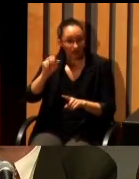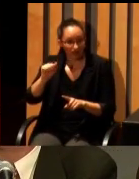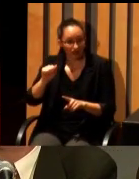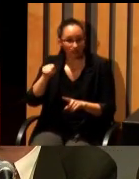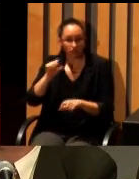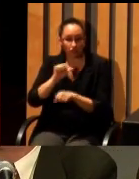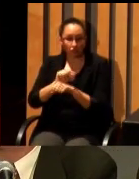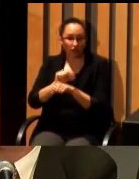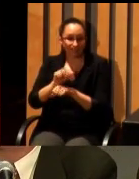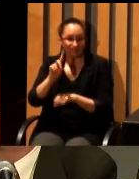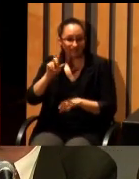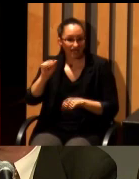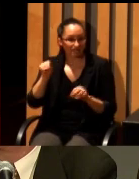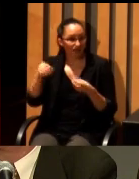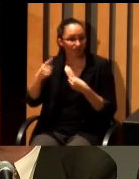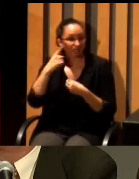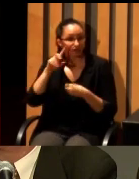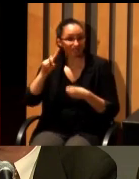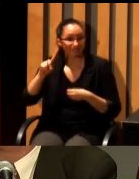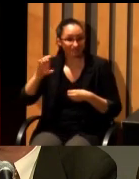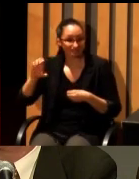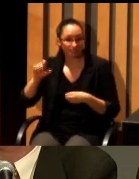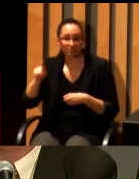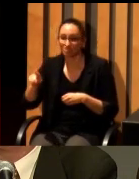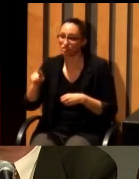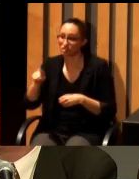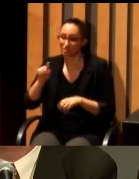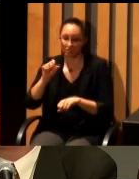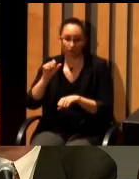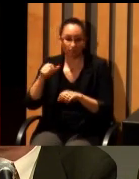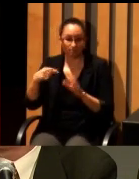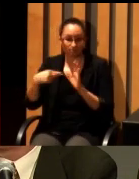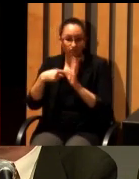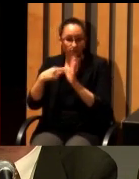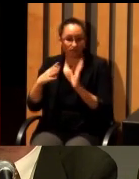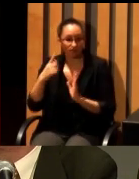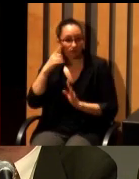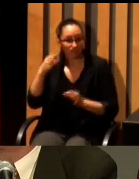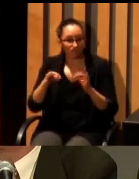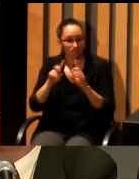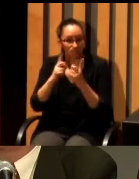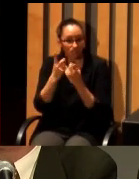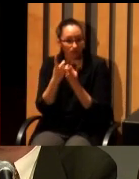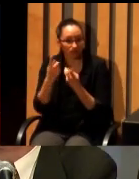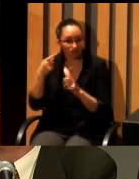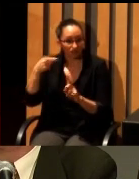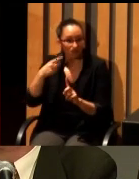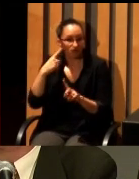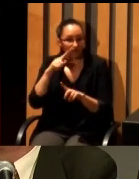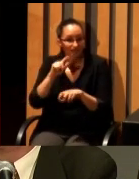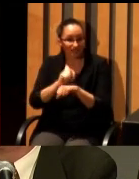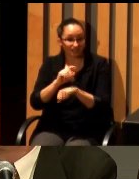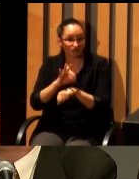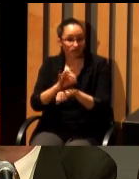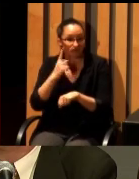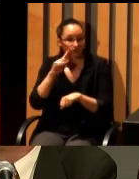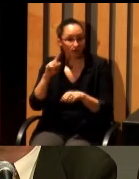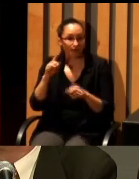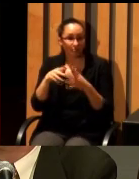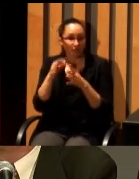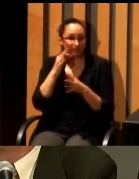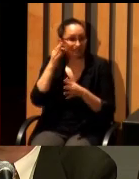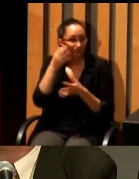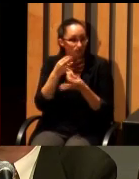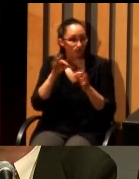for the District of Columbia, was the Justice Department representation on a task force concerned with American Indian religious freedom issues, has worked